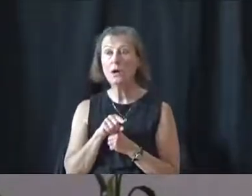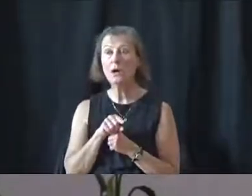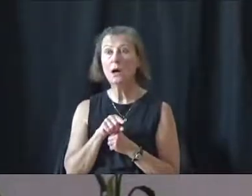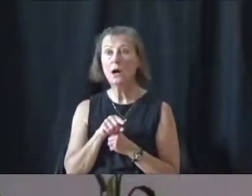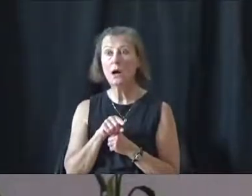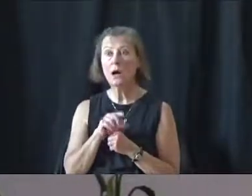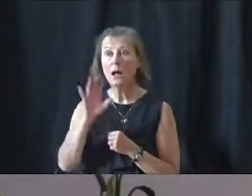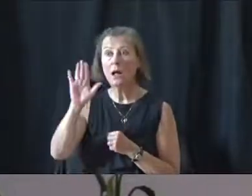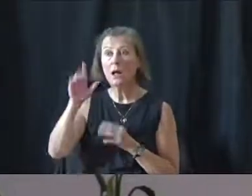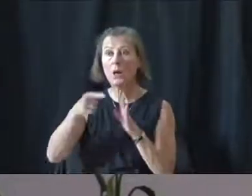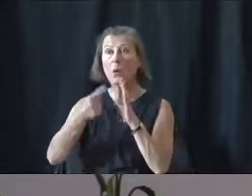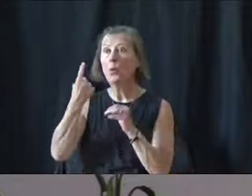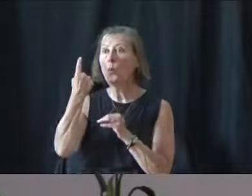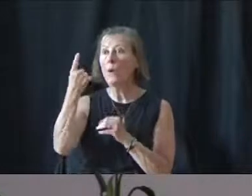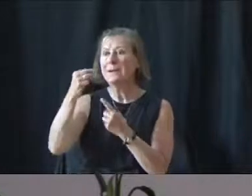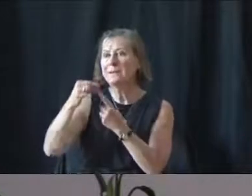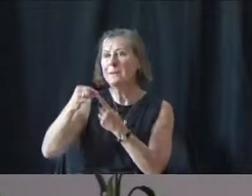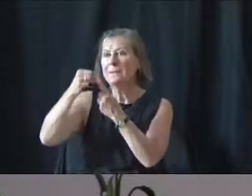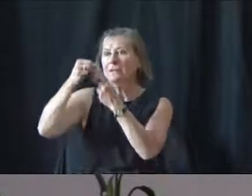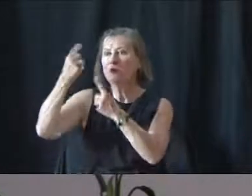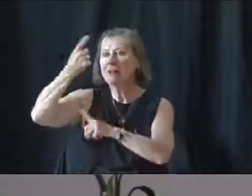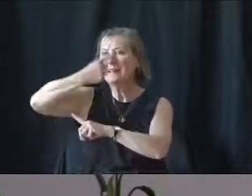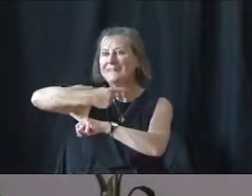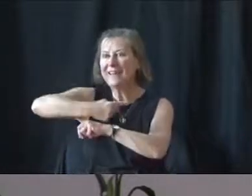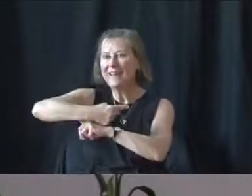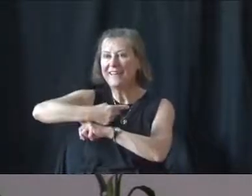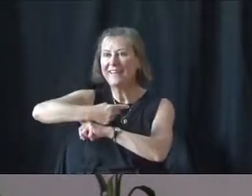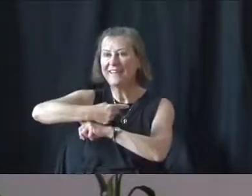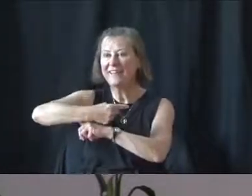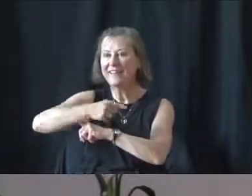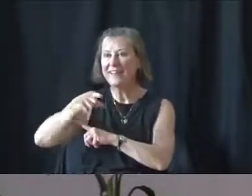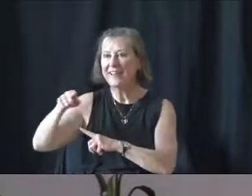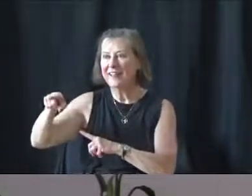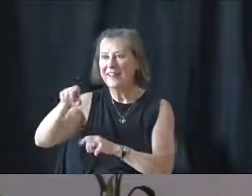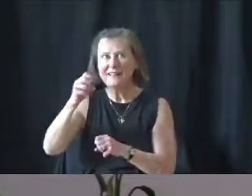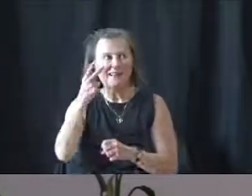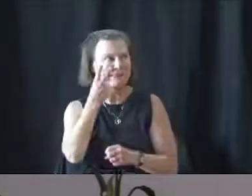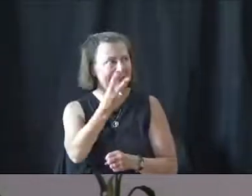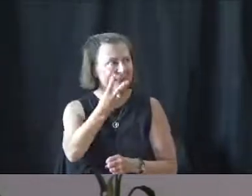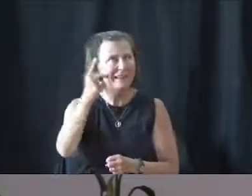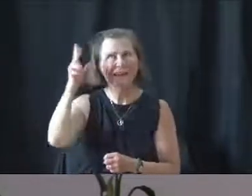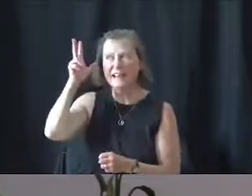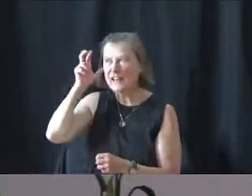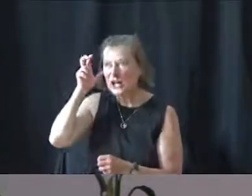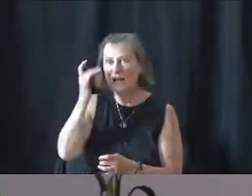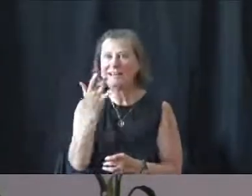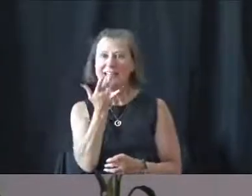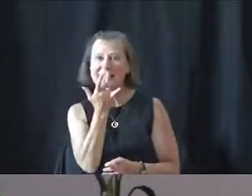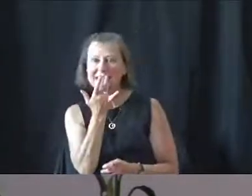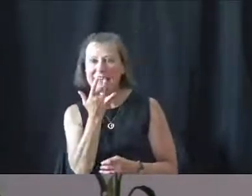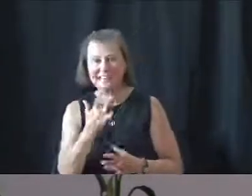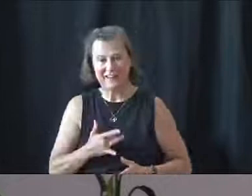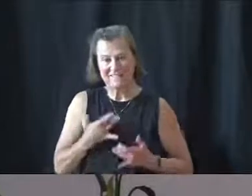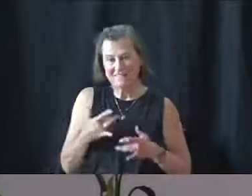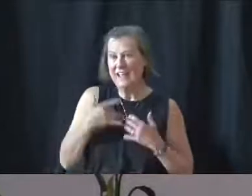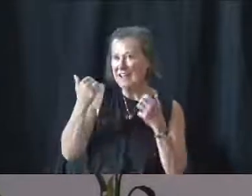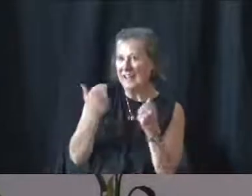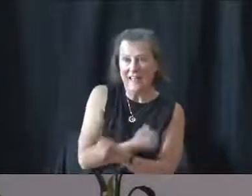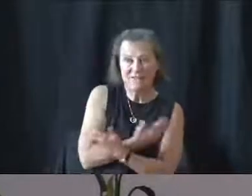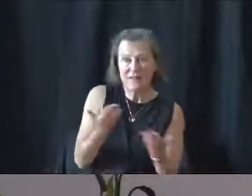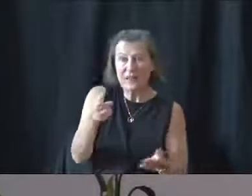their one special day. They will see, hear, taste, and feel everything that you